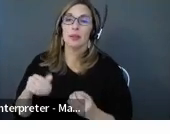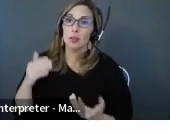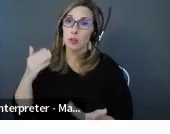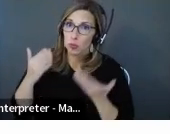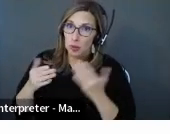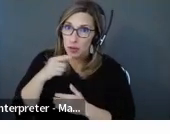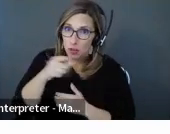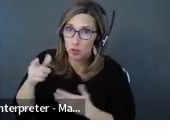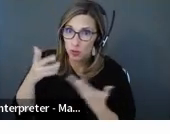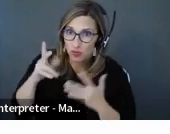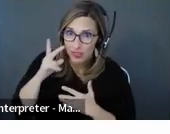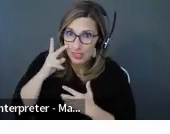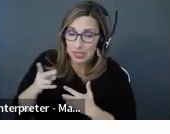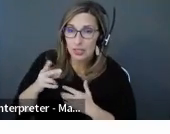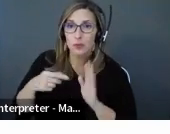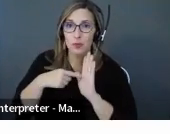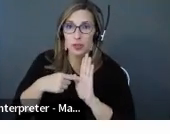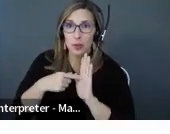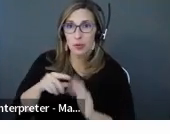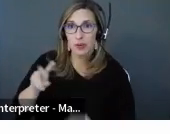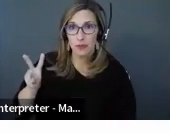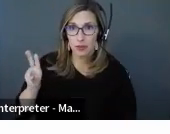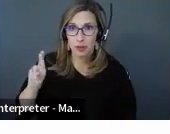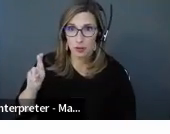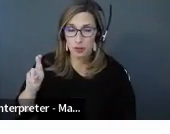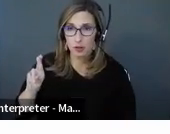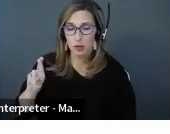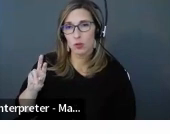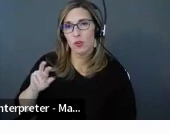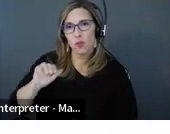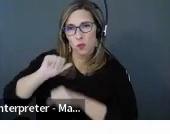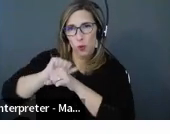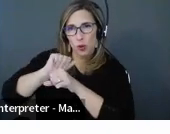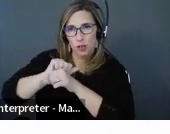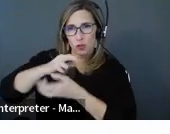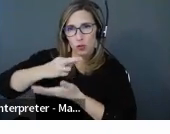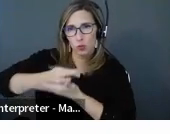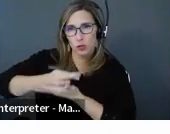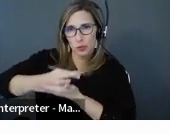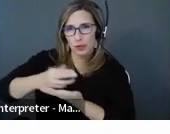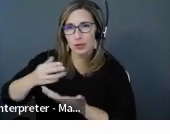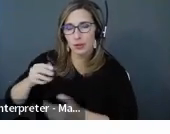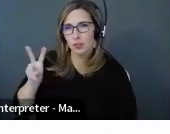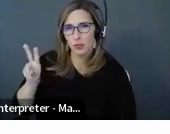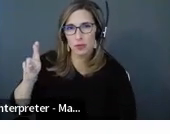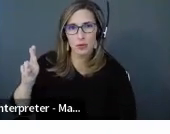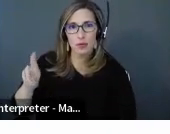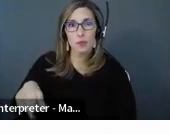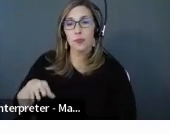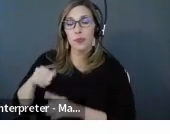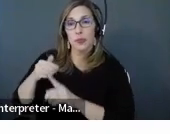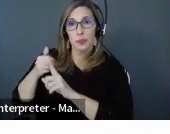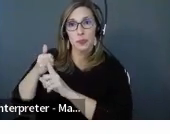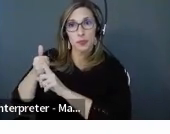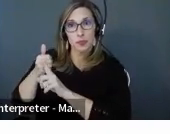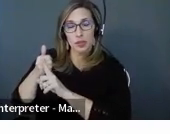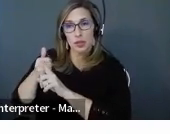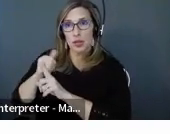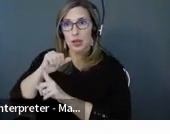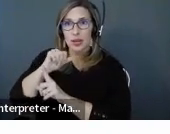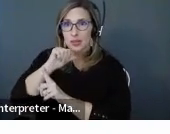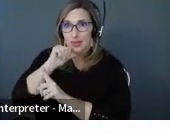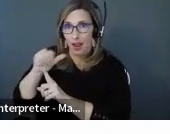like VR or vocational rehabilitation. So this is a non-Medicaid